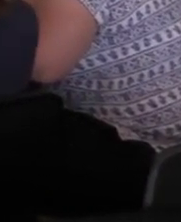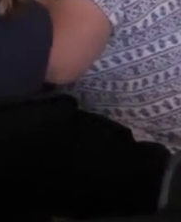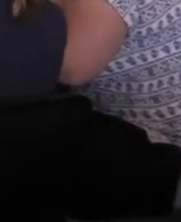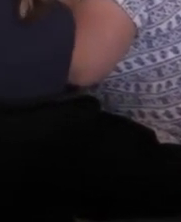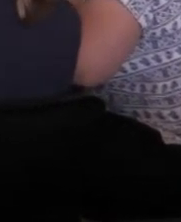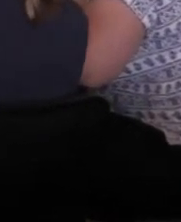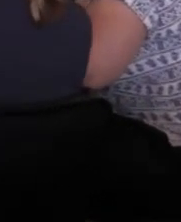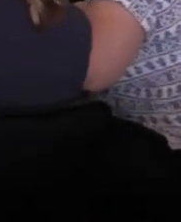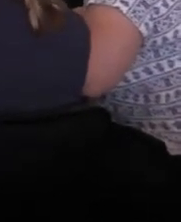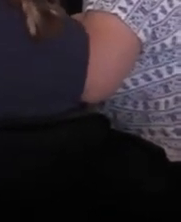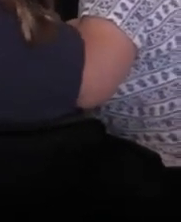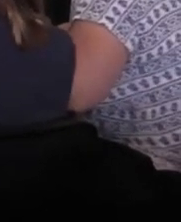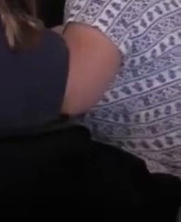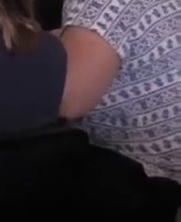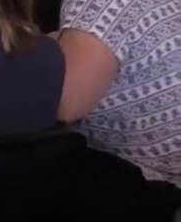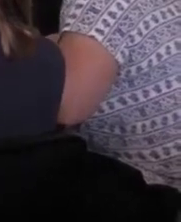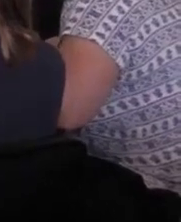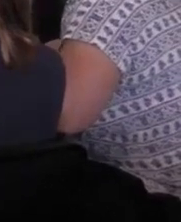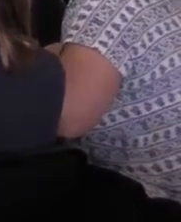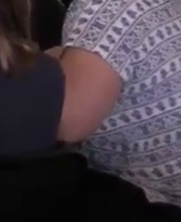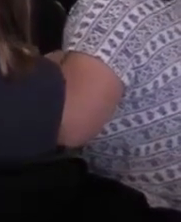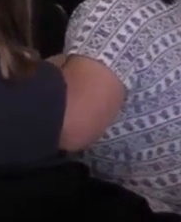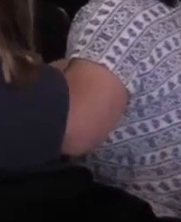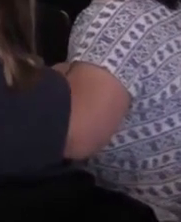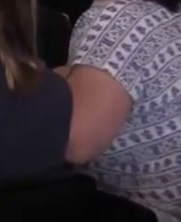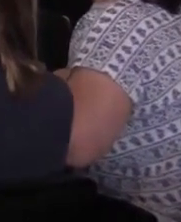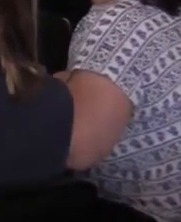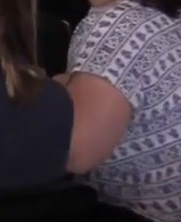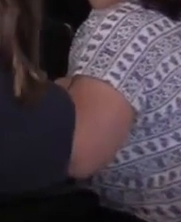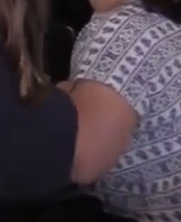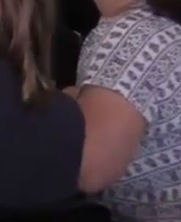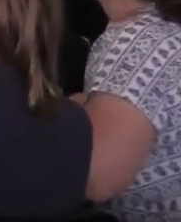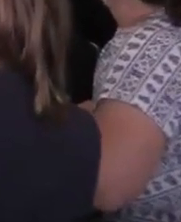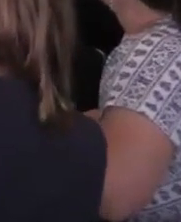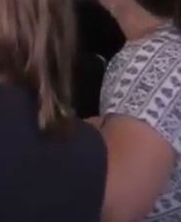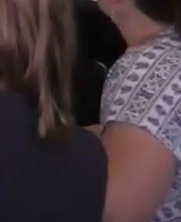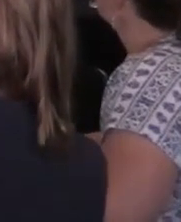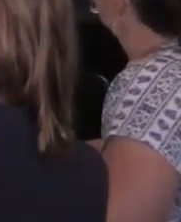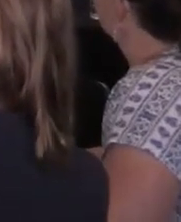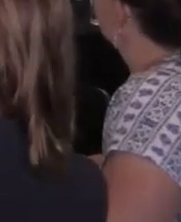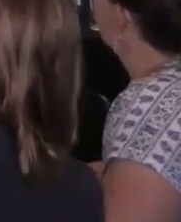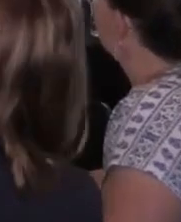All right, everybody, add up the number of years' experience that you have.